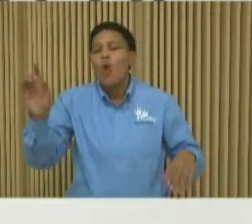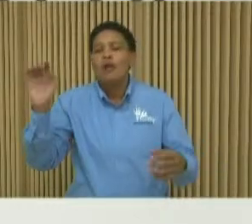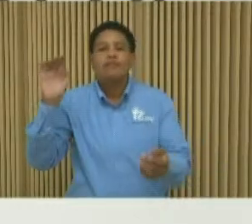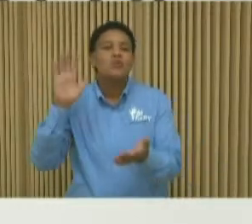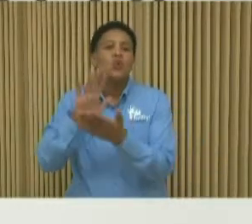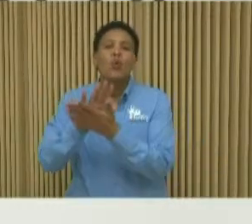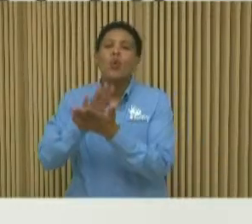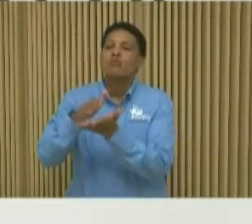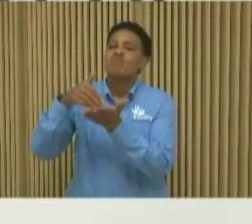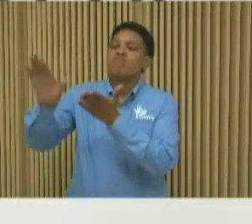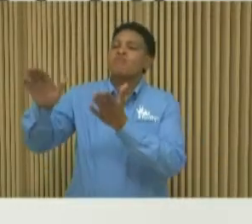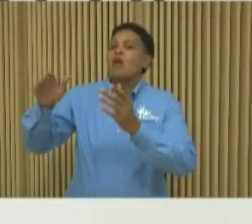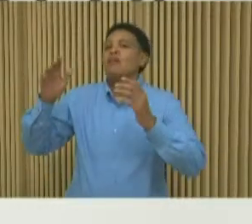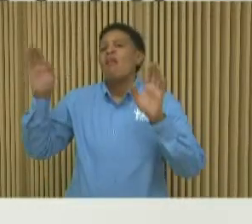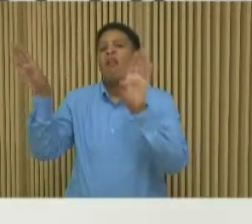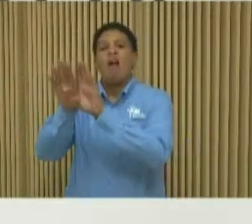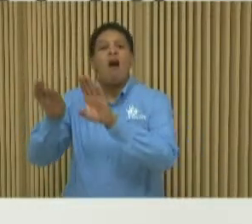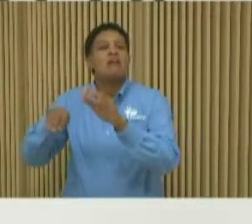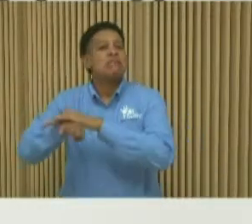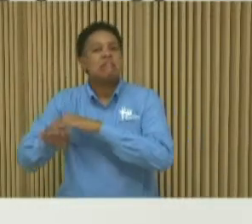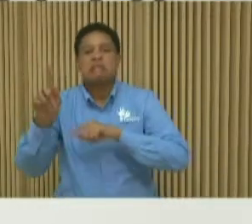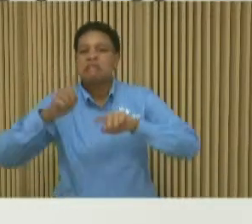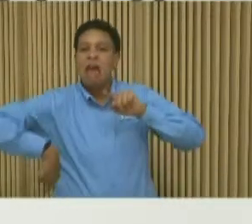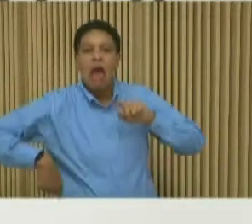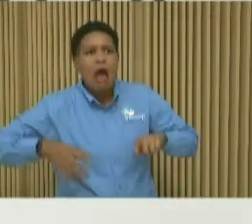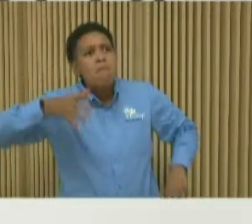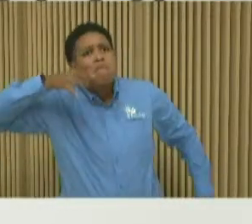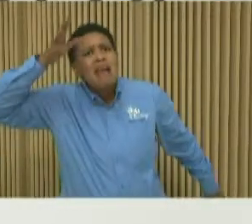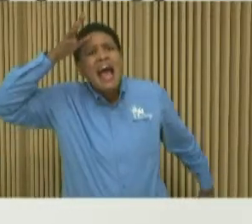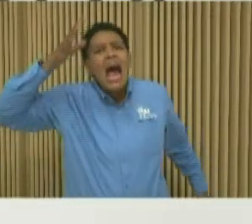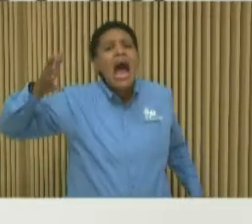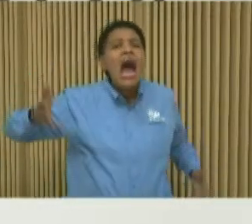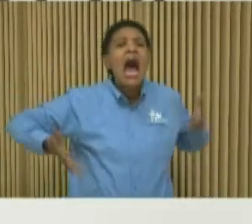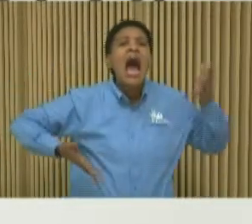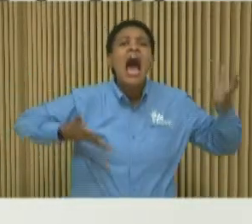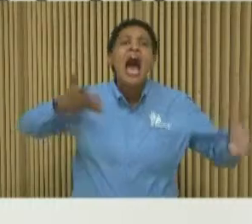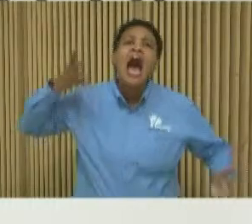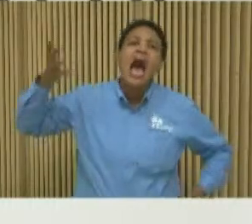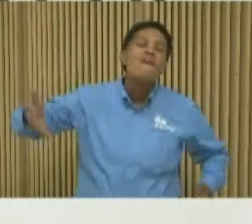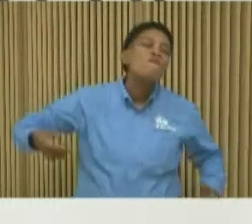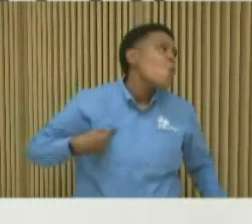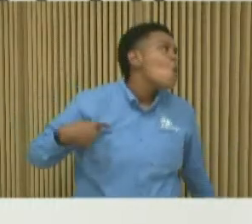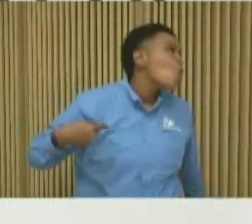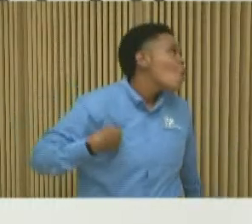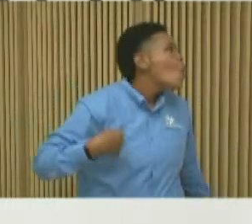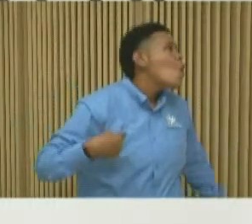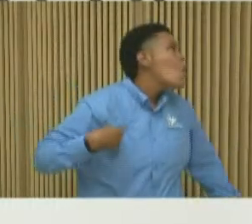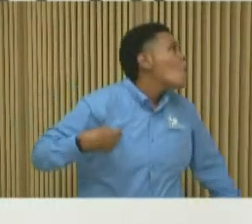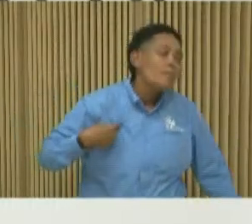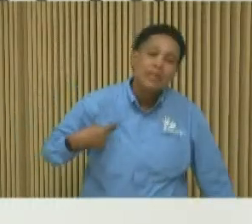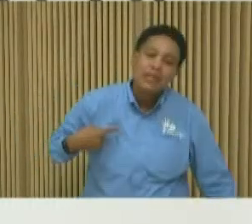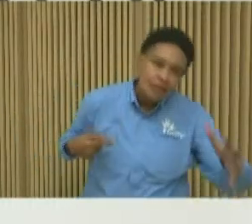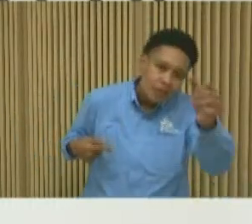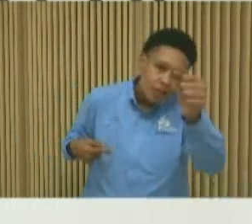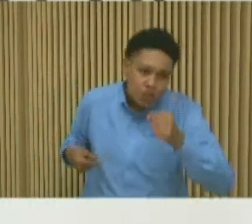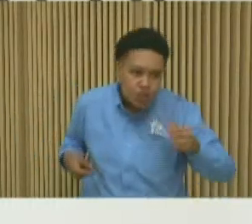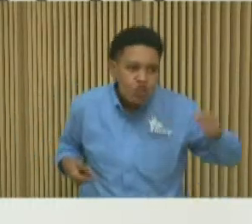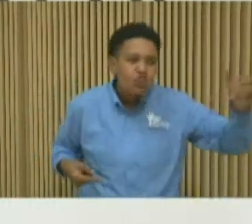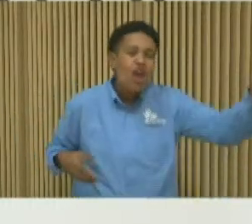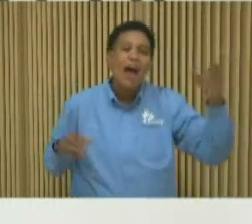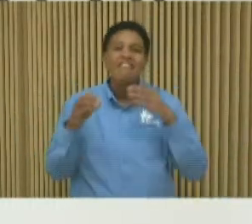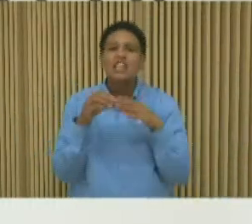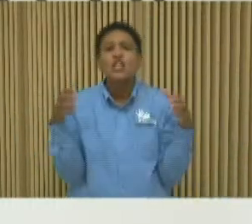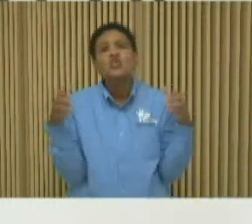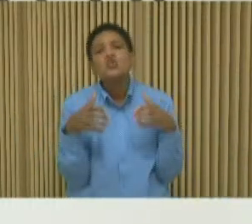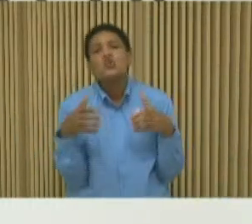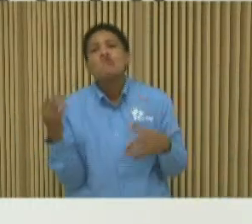and parents were just having a hard time. They were being drafted into groups